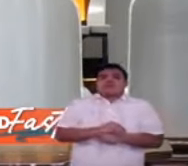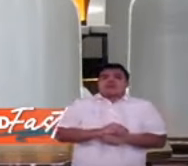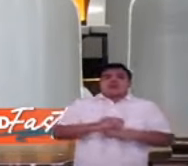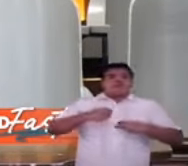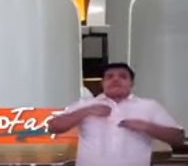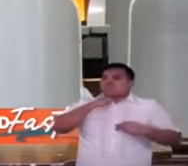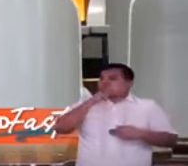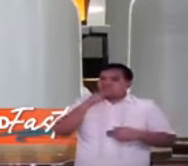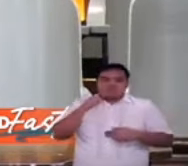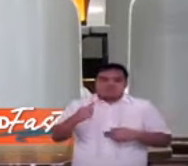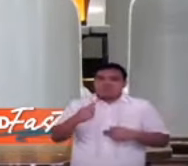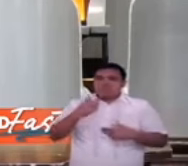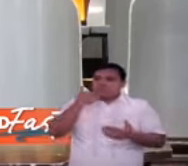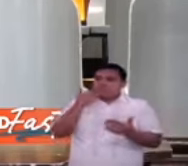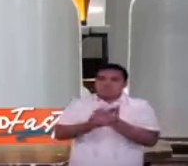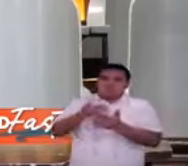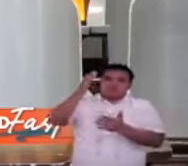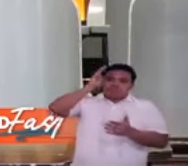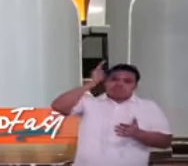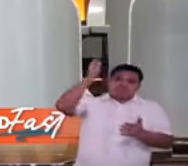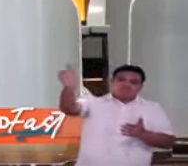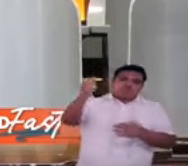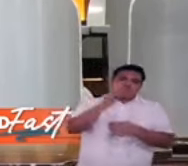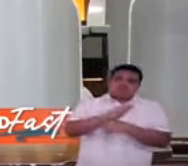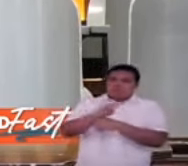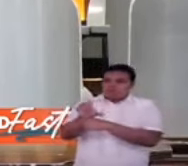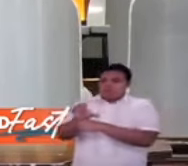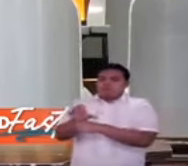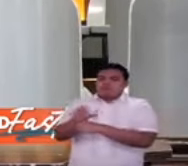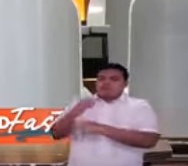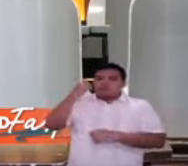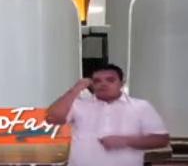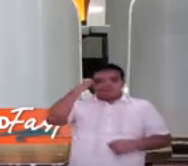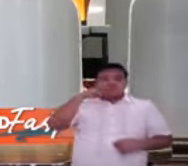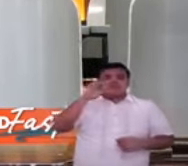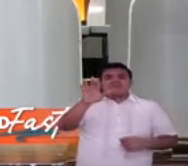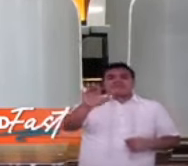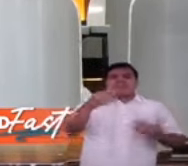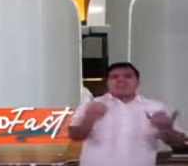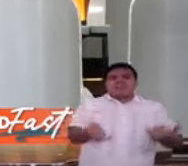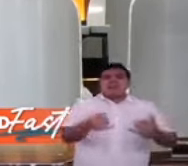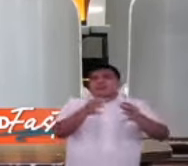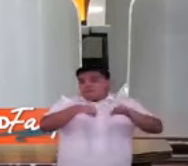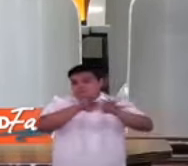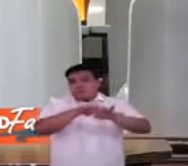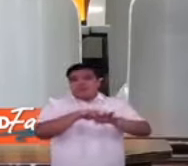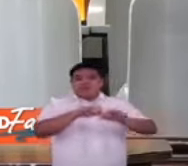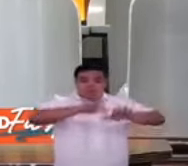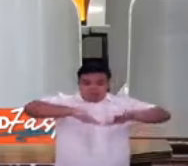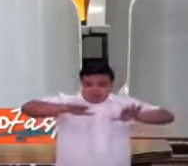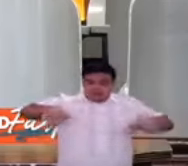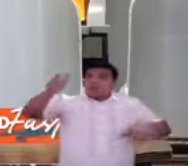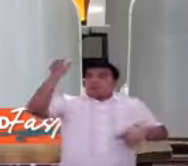we won't have a good future for a Bible Baptist church. You see, our child, as God